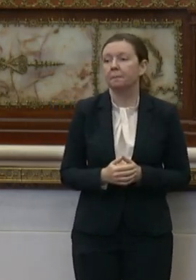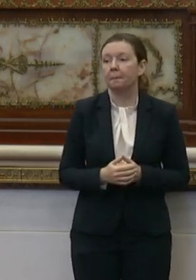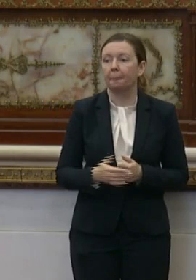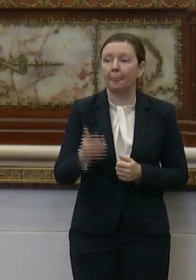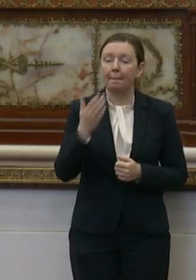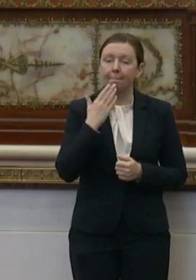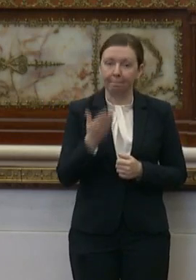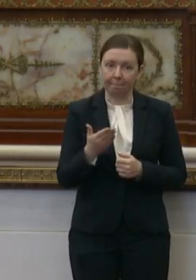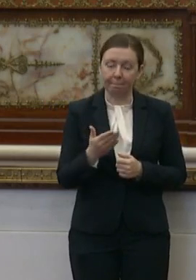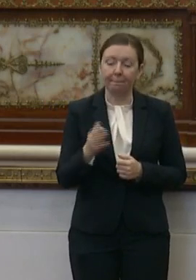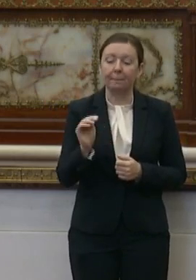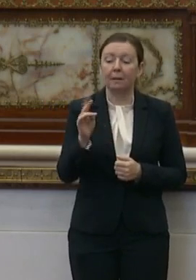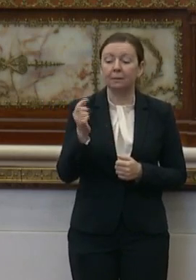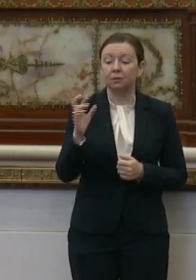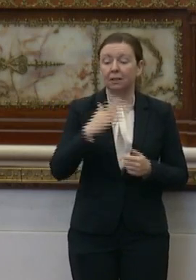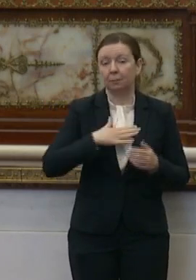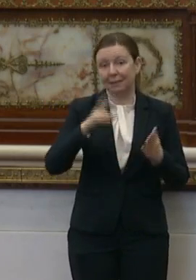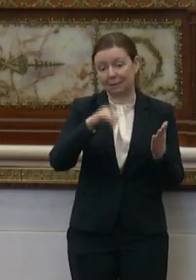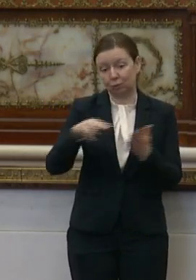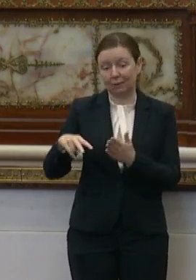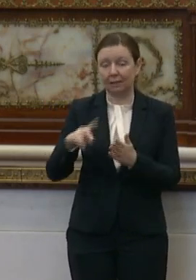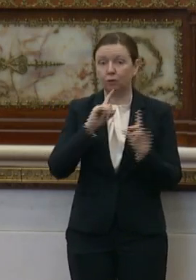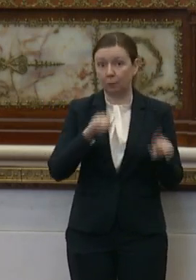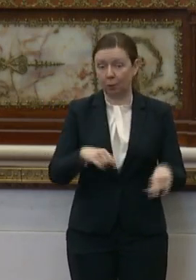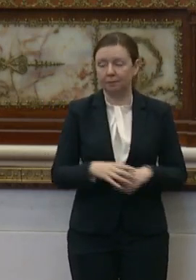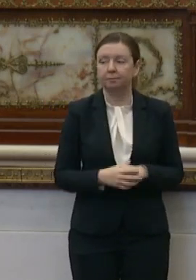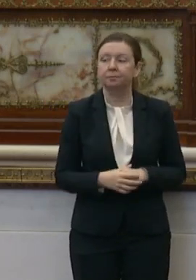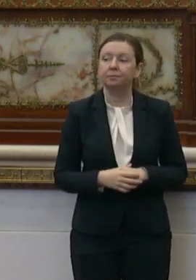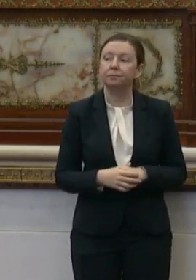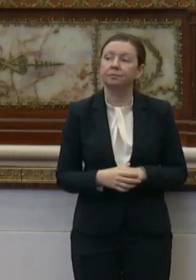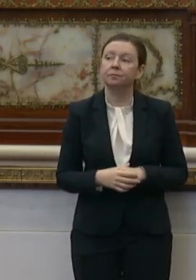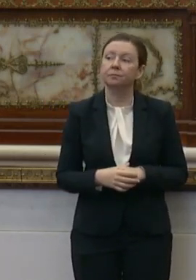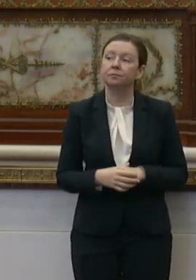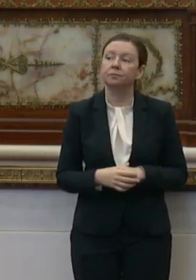Thank you. Mr. Decker, please read the report.